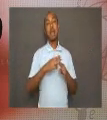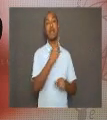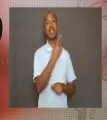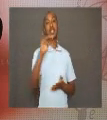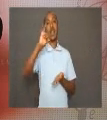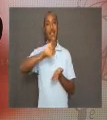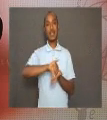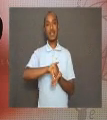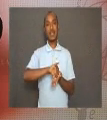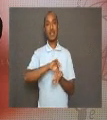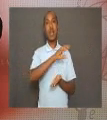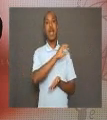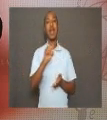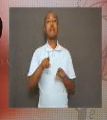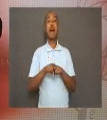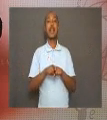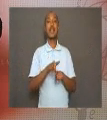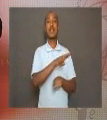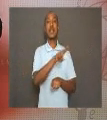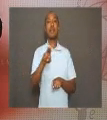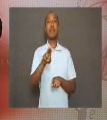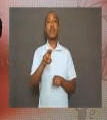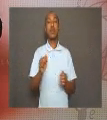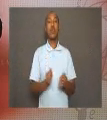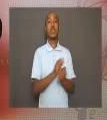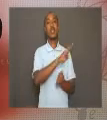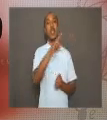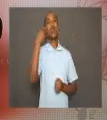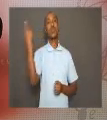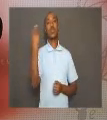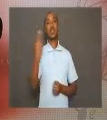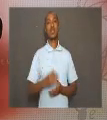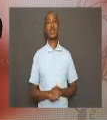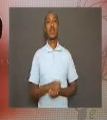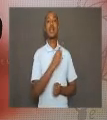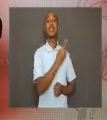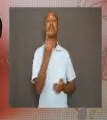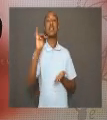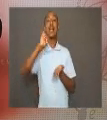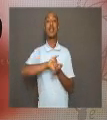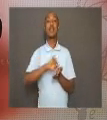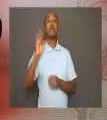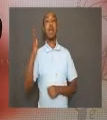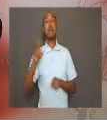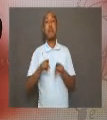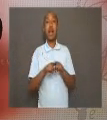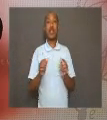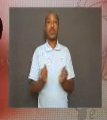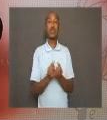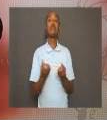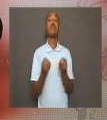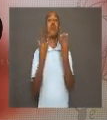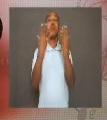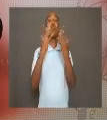each salt and match them with their uses. Some salts may be matched with